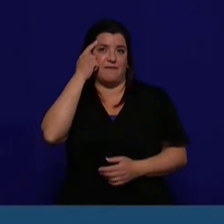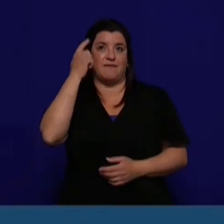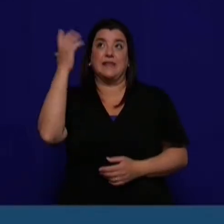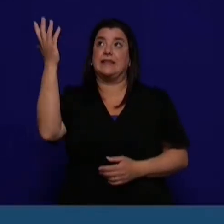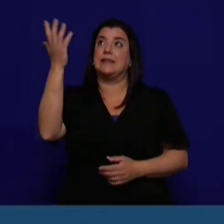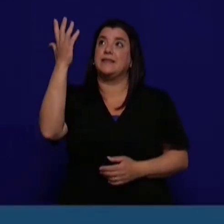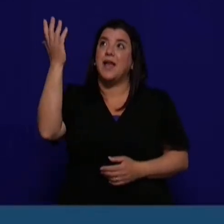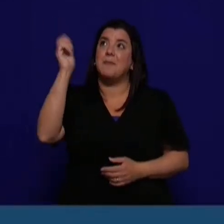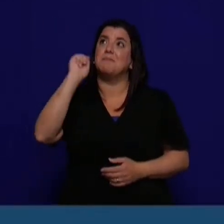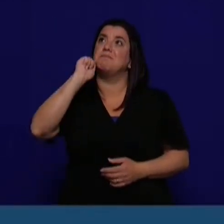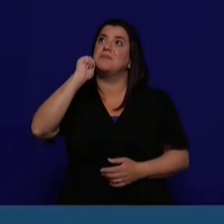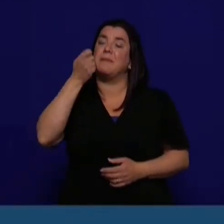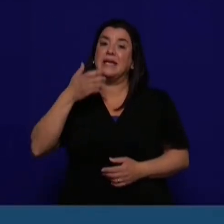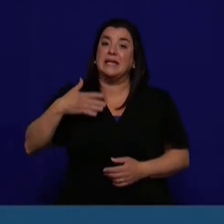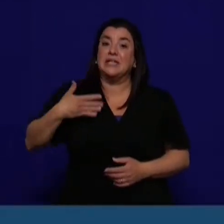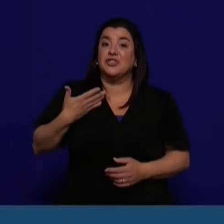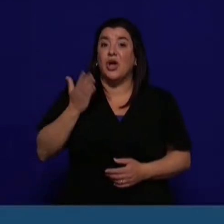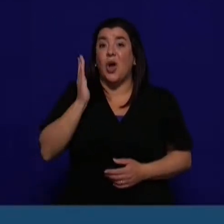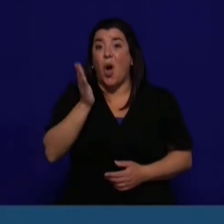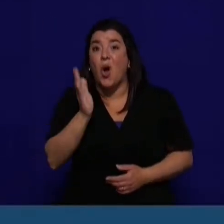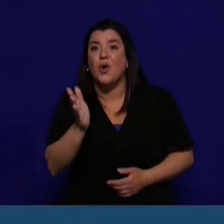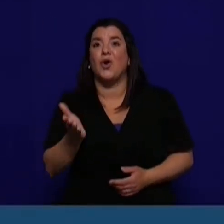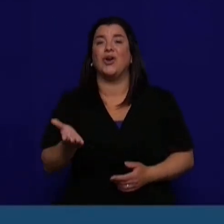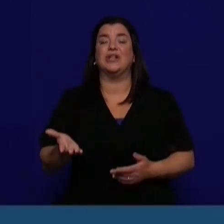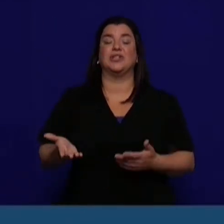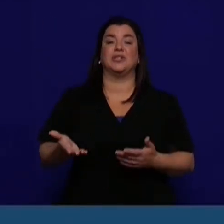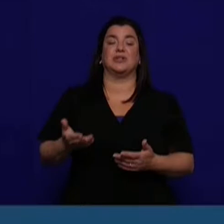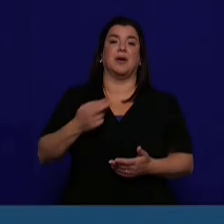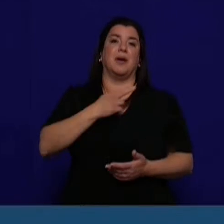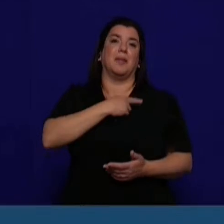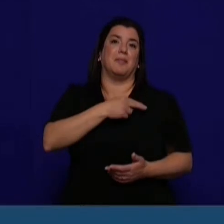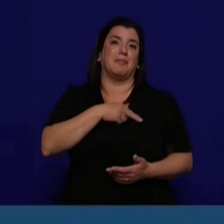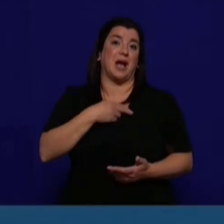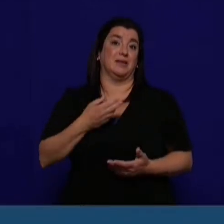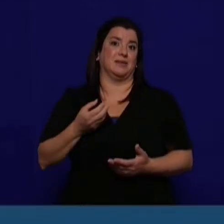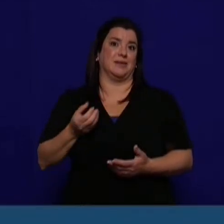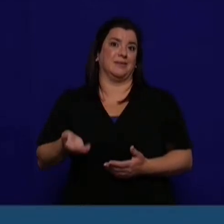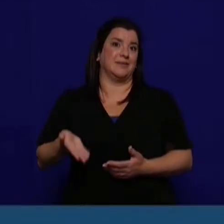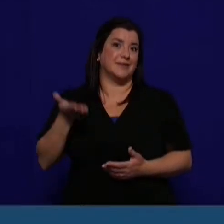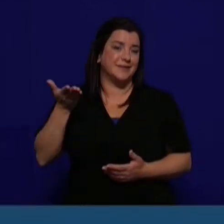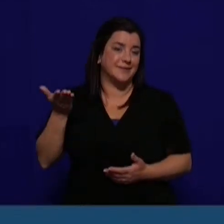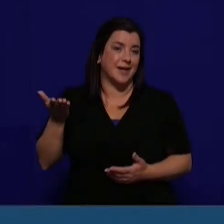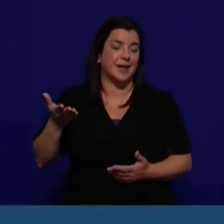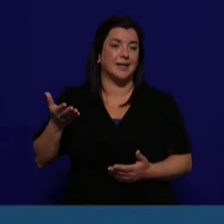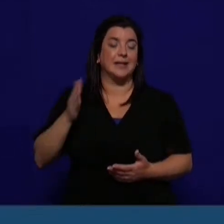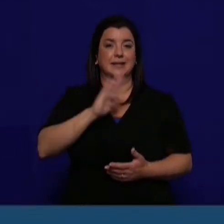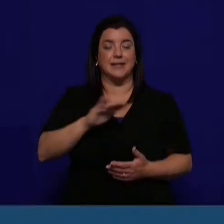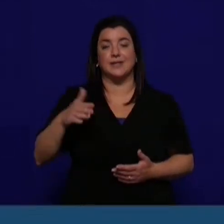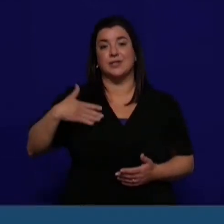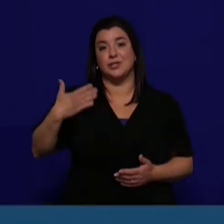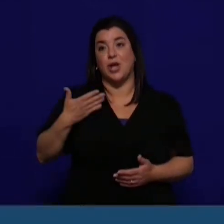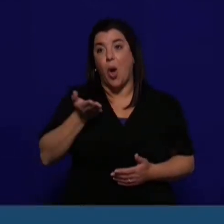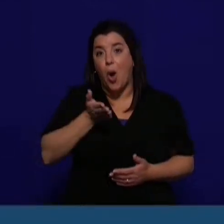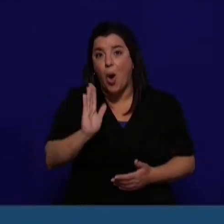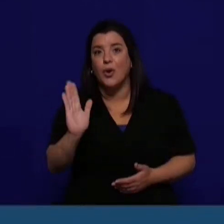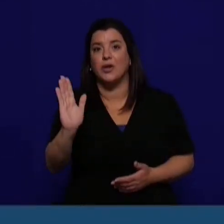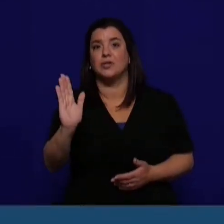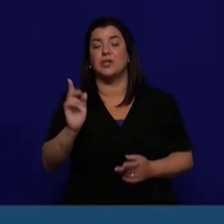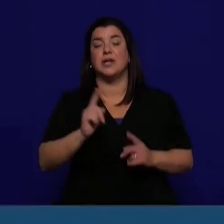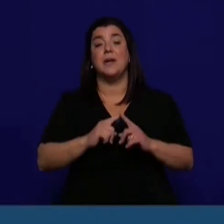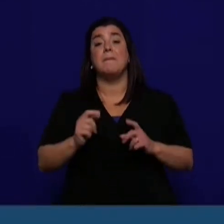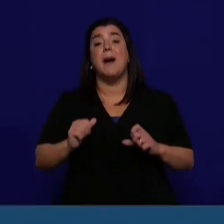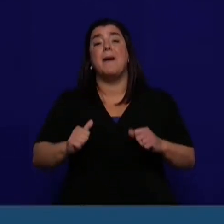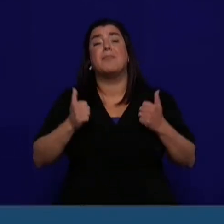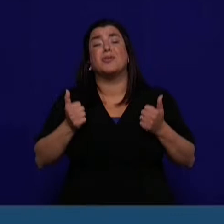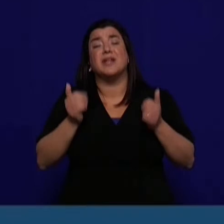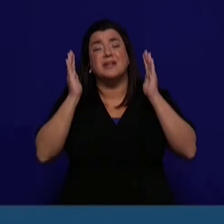ikun sabiħ f'Malta u jkun hemm iktar nies li jkun rridu joħorġu, però importanti li noqogħdu attenti.